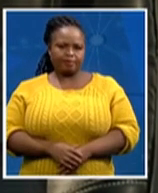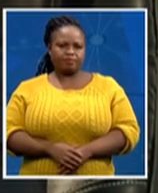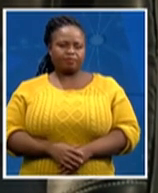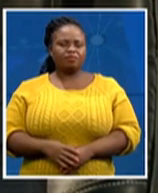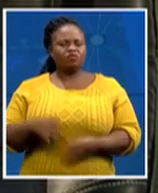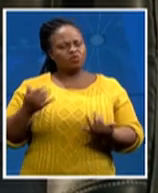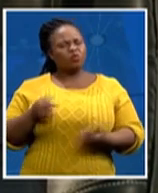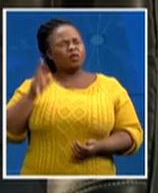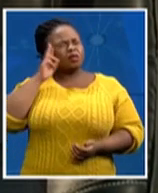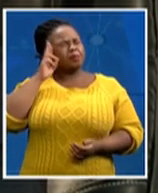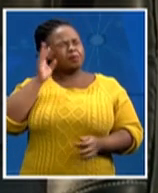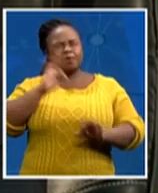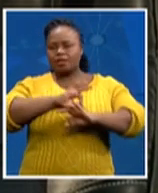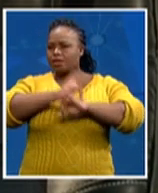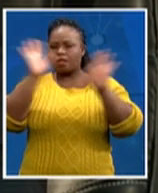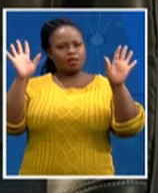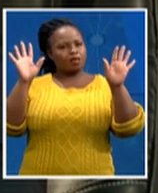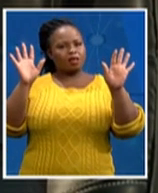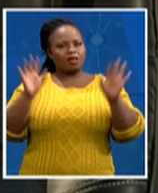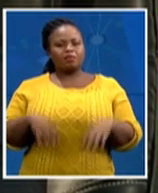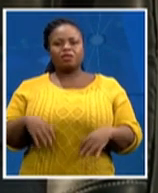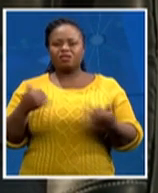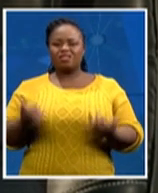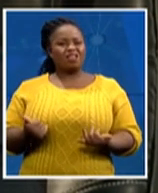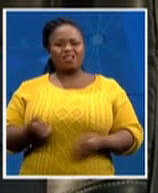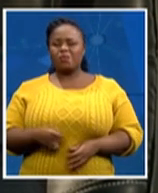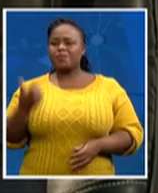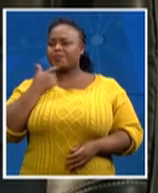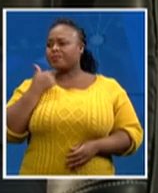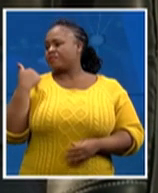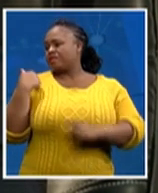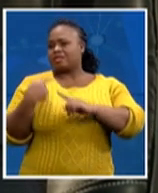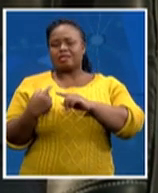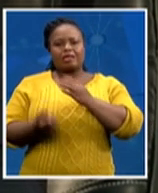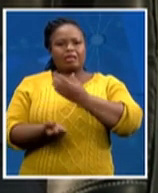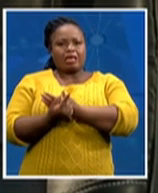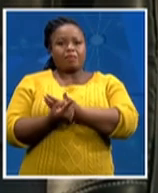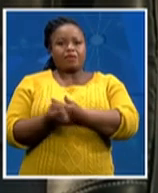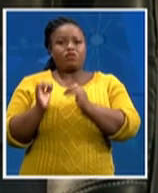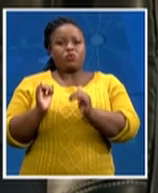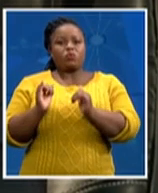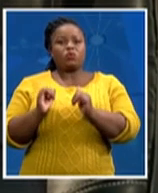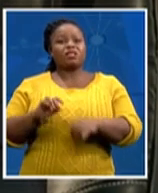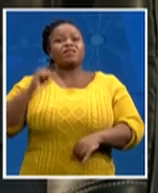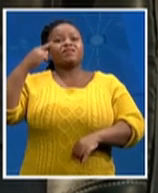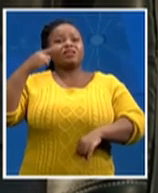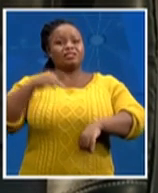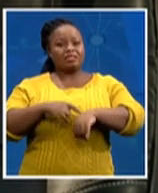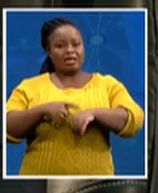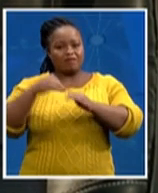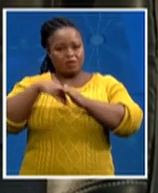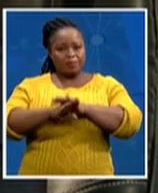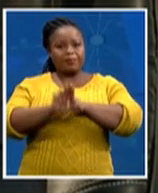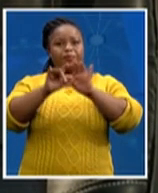have barely recovered from the tragic episodes of the first and the second waves. It is now proven